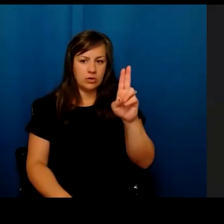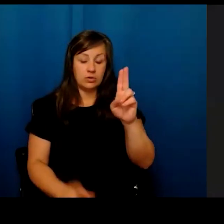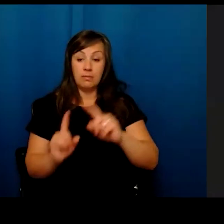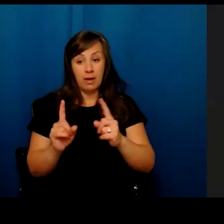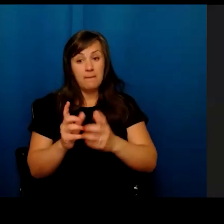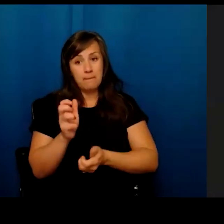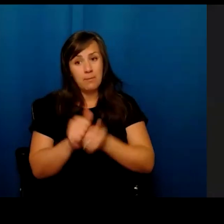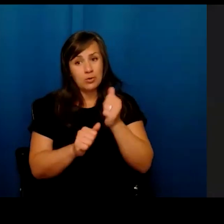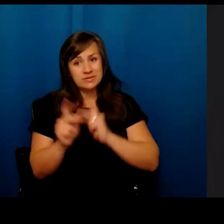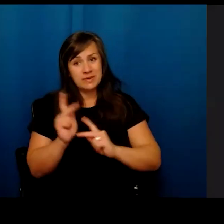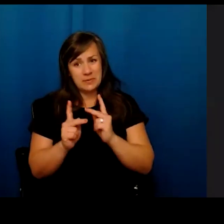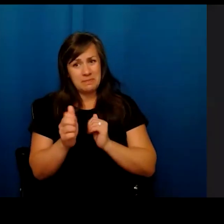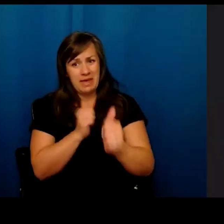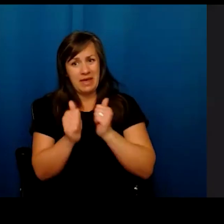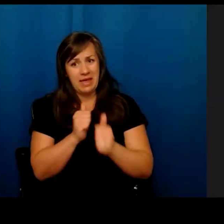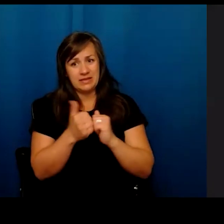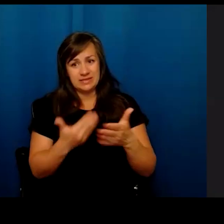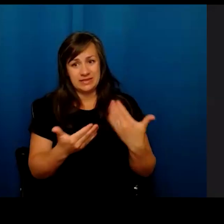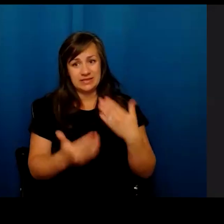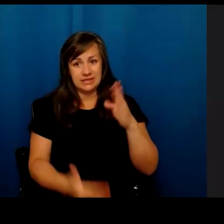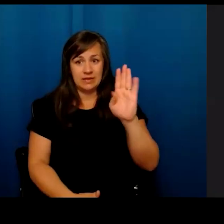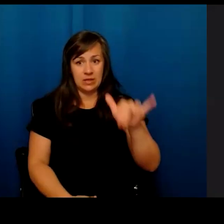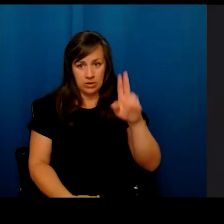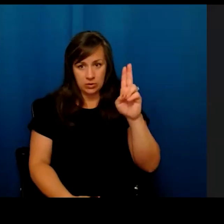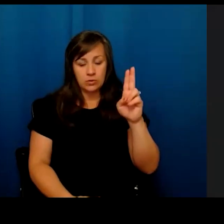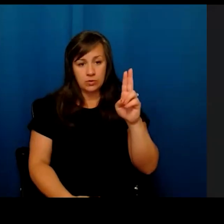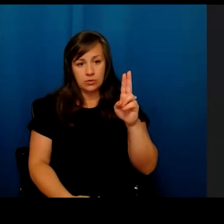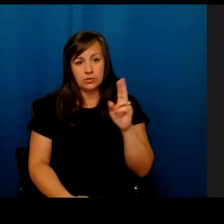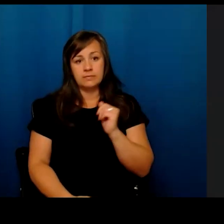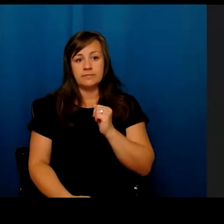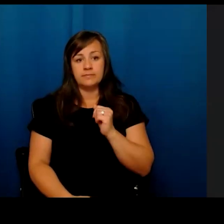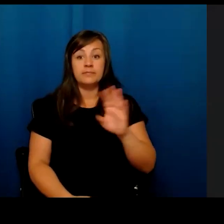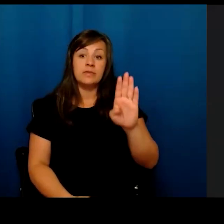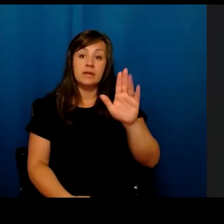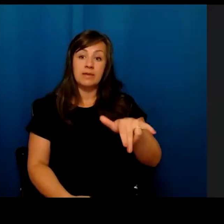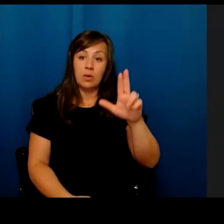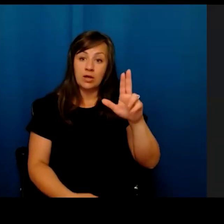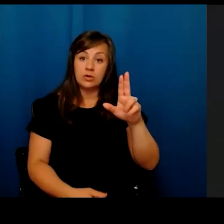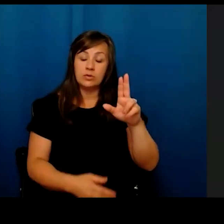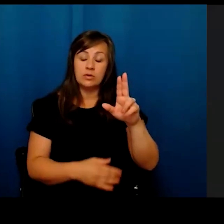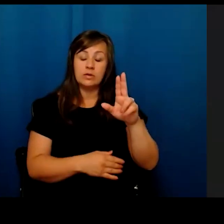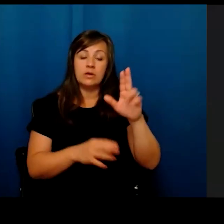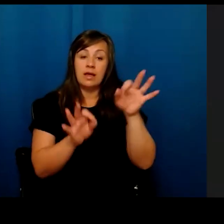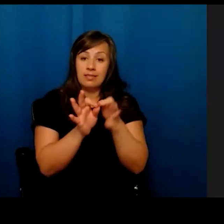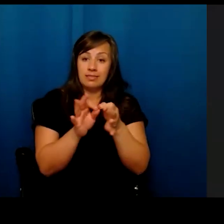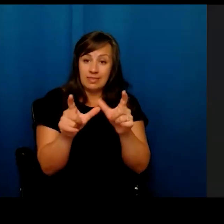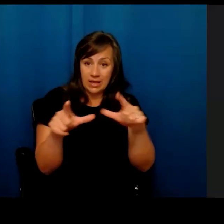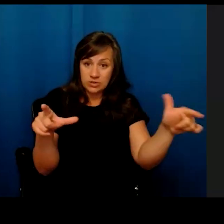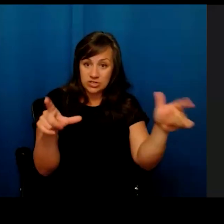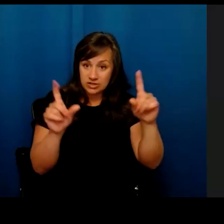pass the BYU exams. And I'll say this has come up. The BYU language exams are for